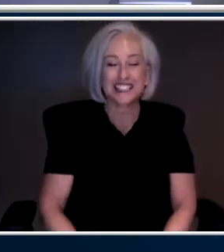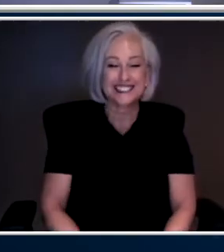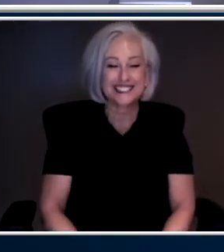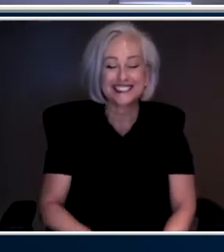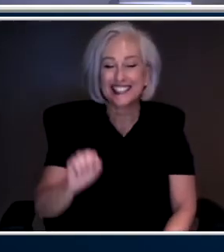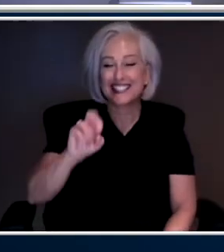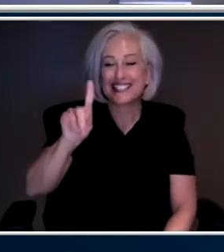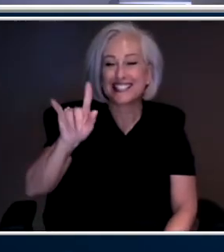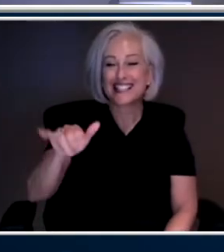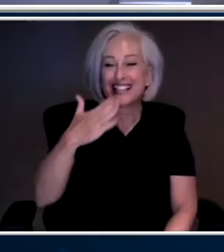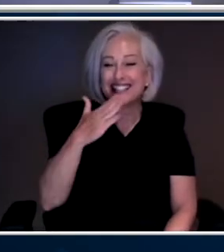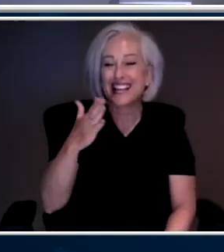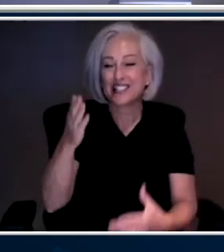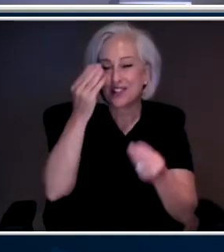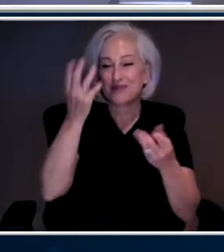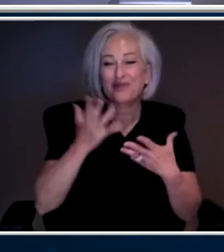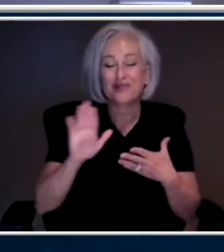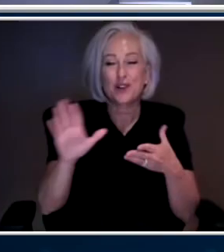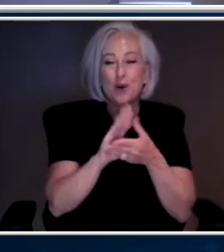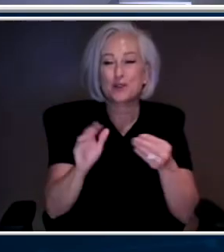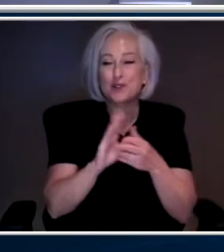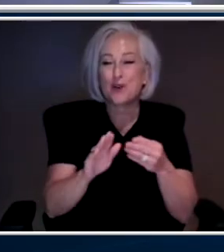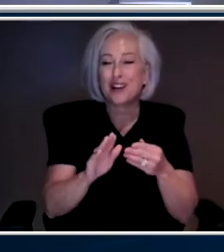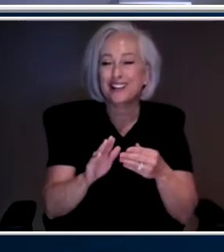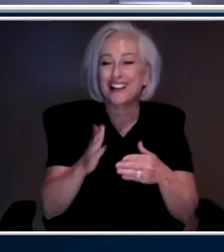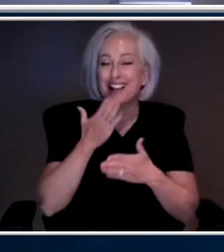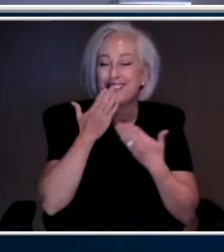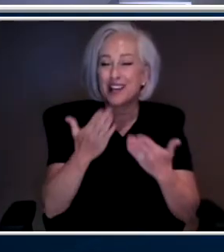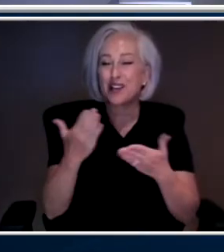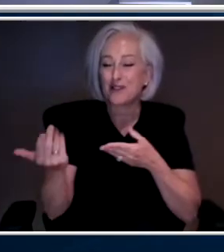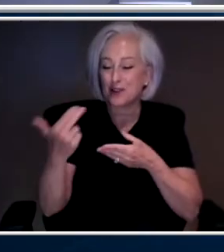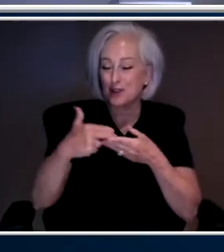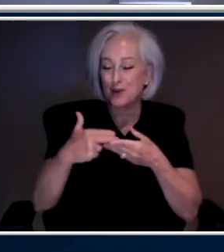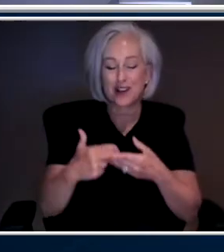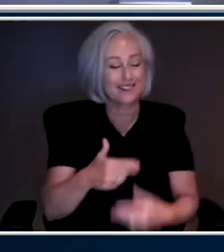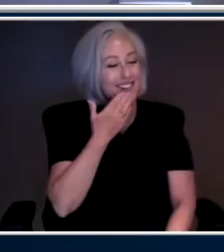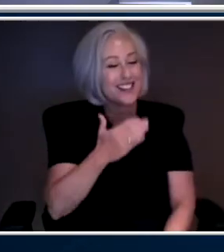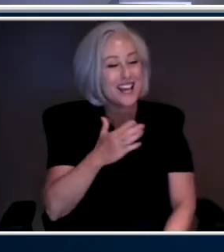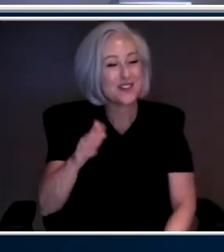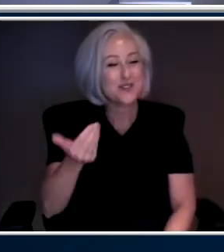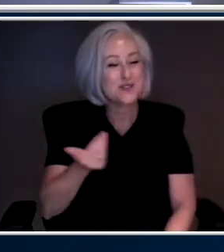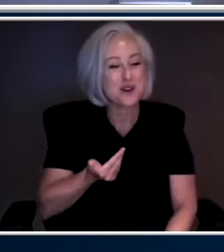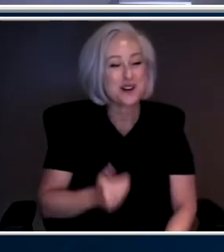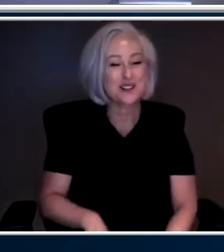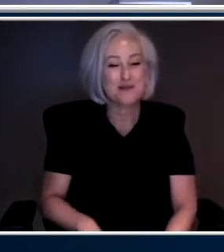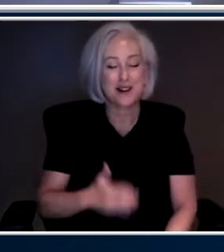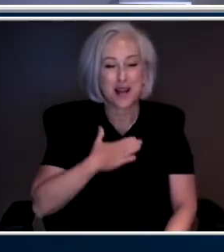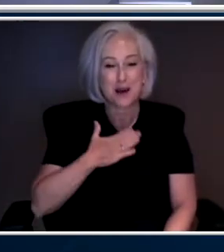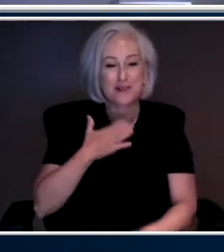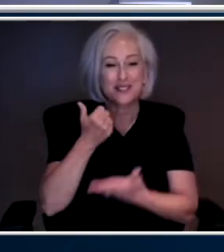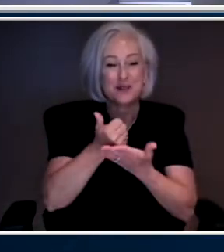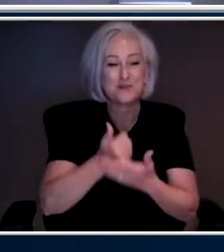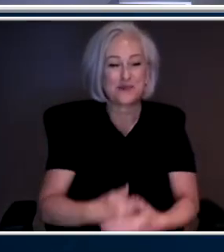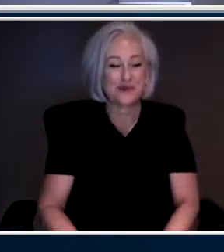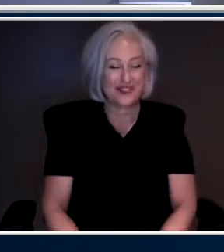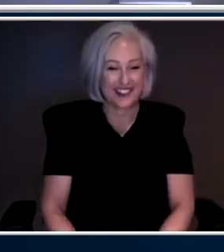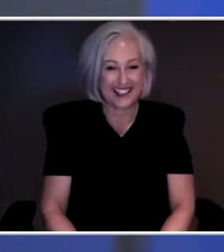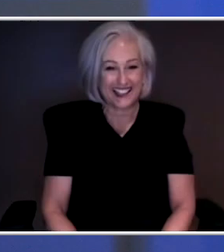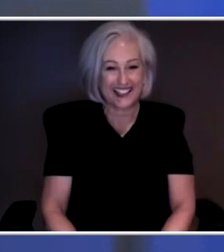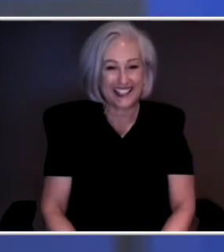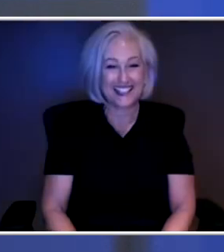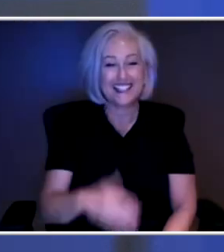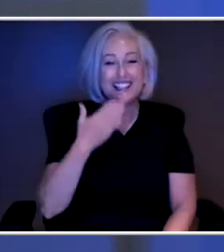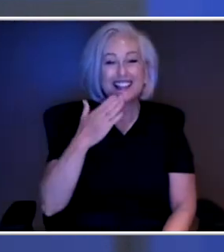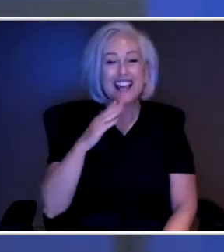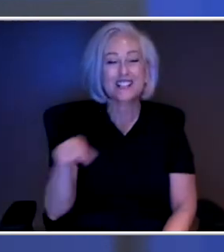much for sharing your story. It was such a pleasure having you on today. Thank you, and you're welcome. glad to help out. Great. And thanks to all of our viewers,